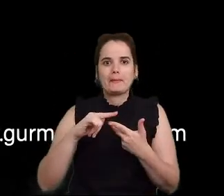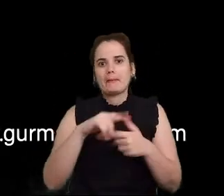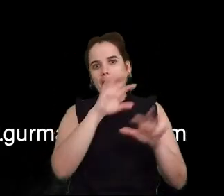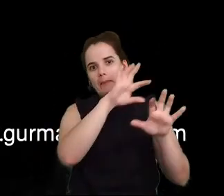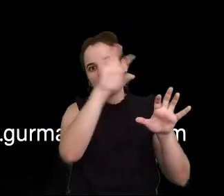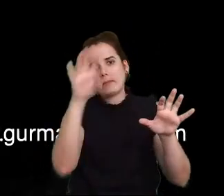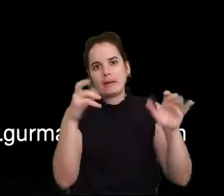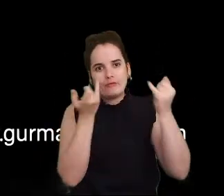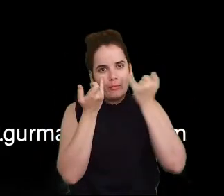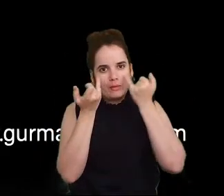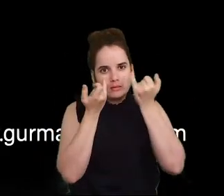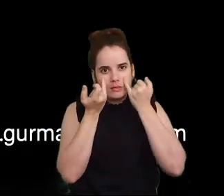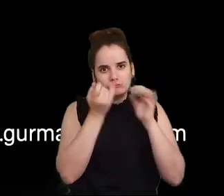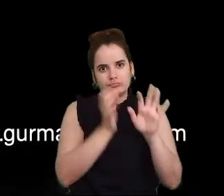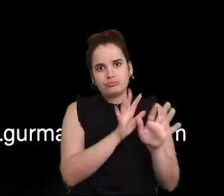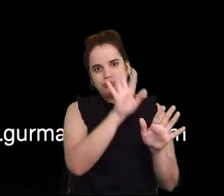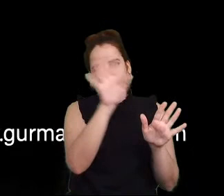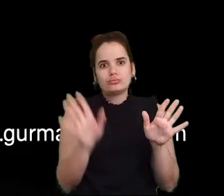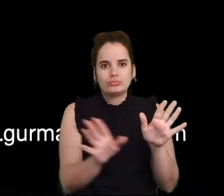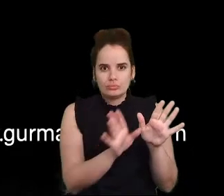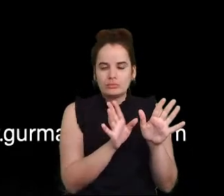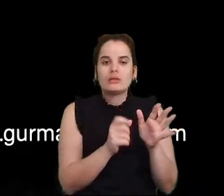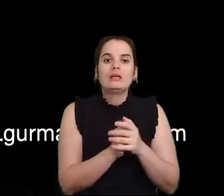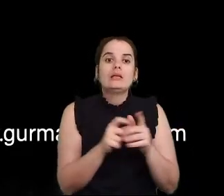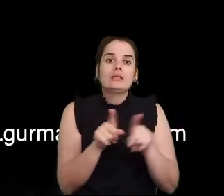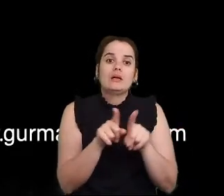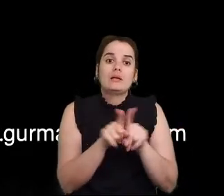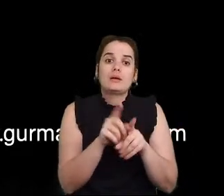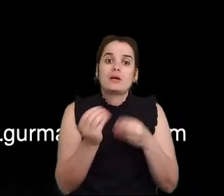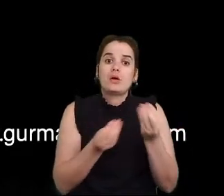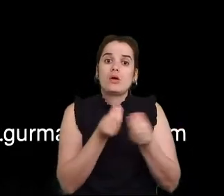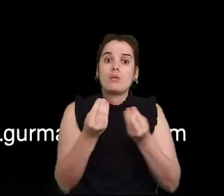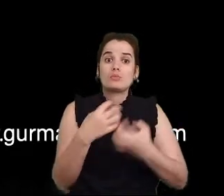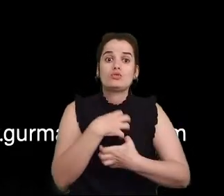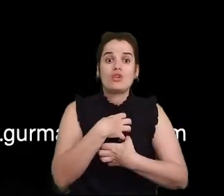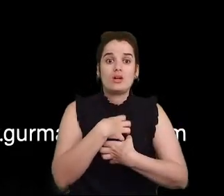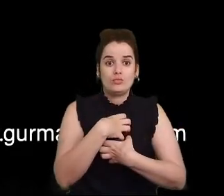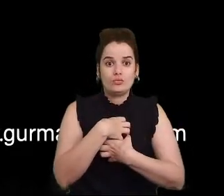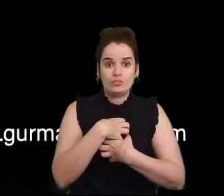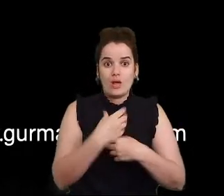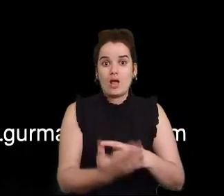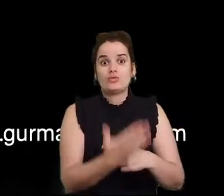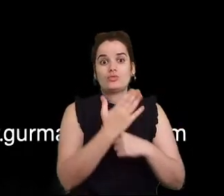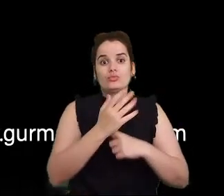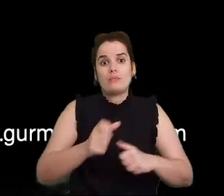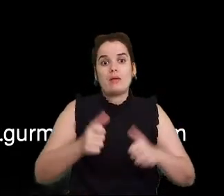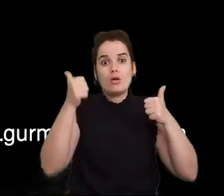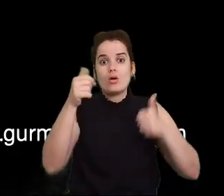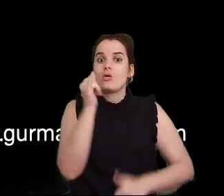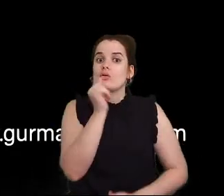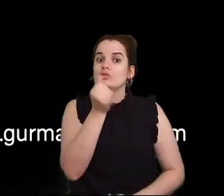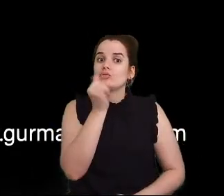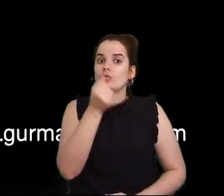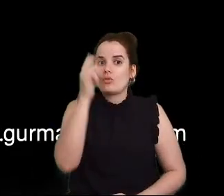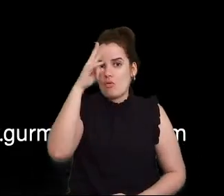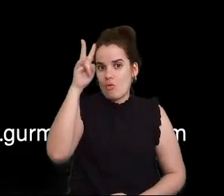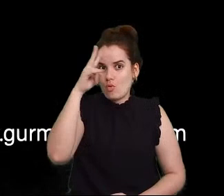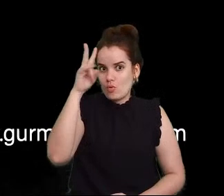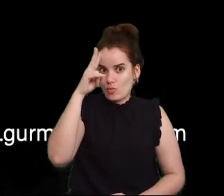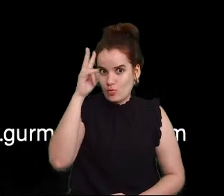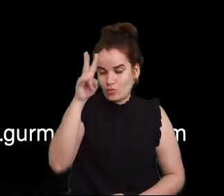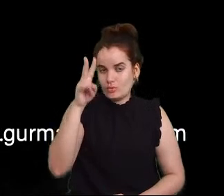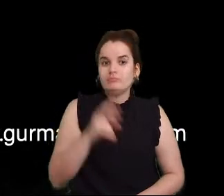story. Most of Data Wrapper's work, although there will be, you know, tooltips that you can use, the data